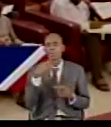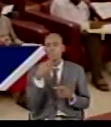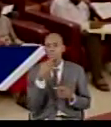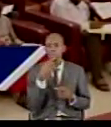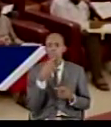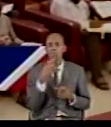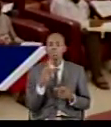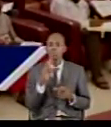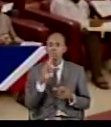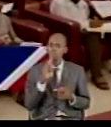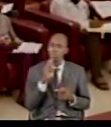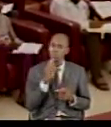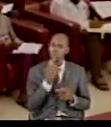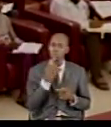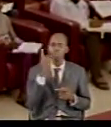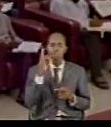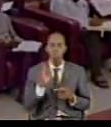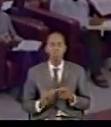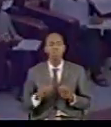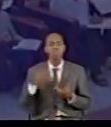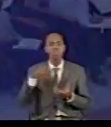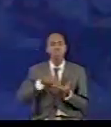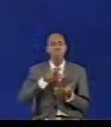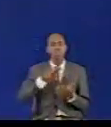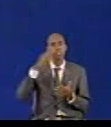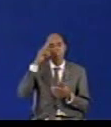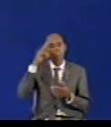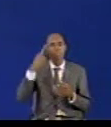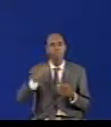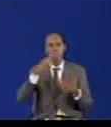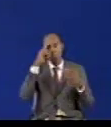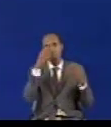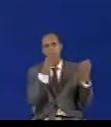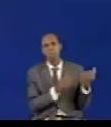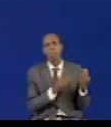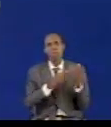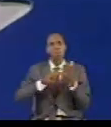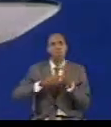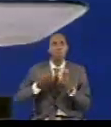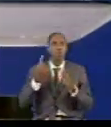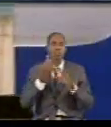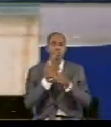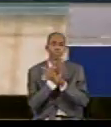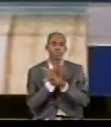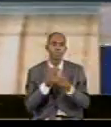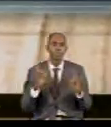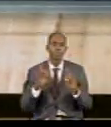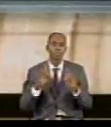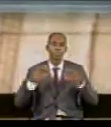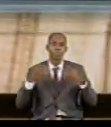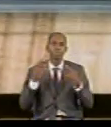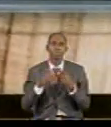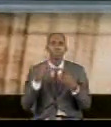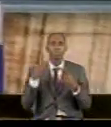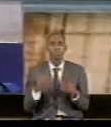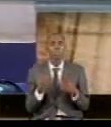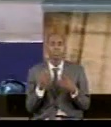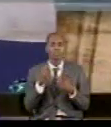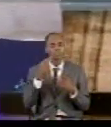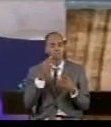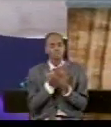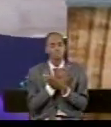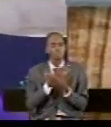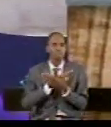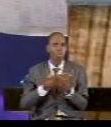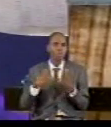earnestly contend for the faith, once delivered unto the saints. That one is not only